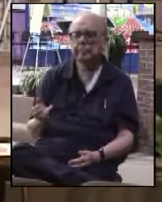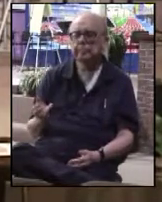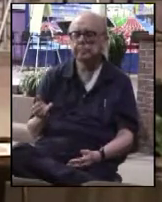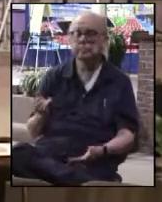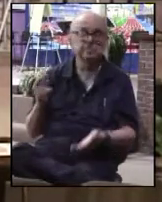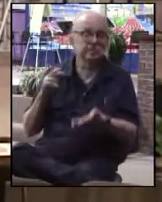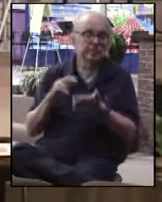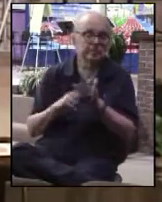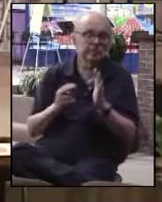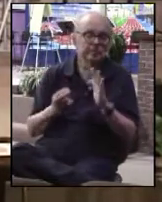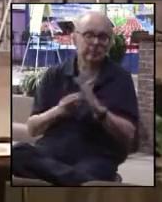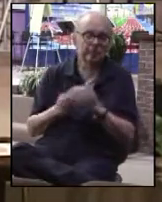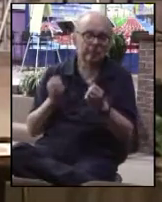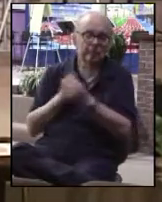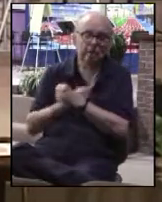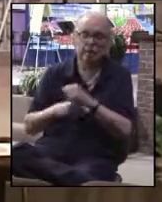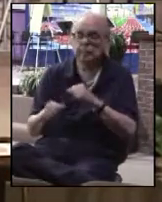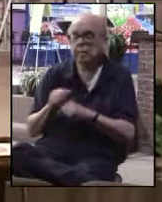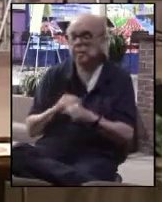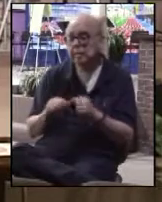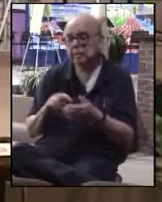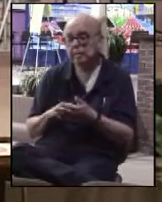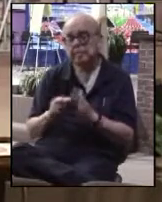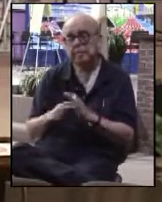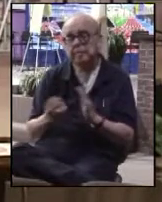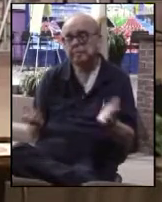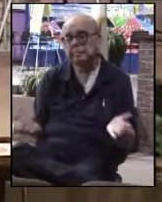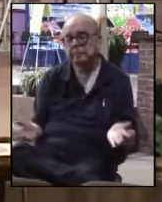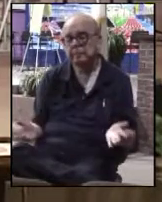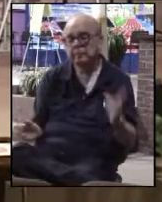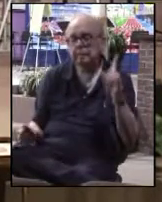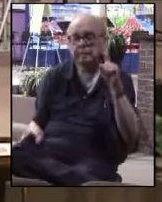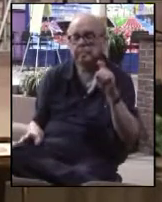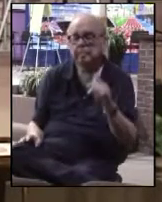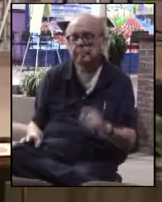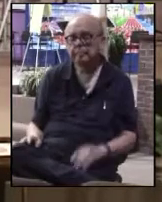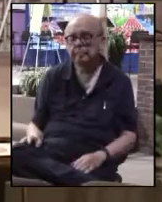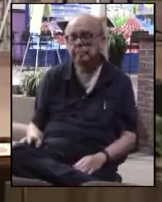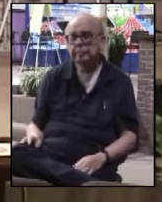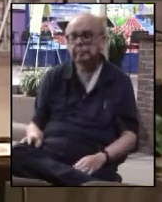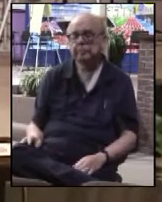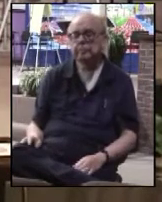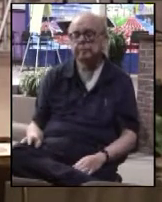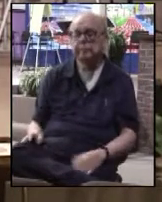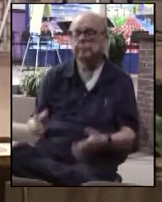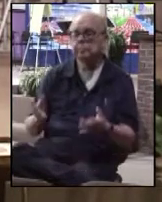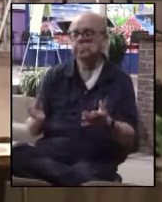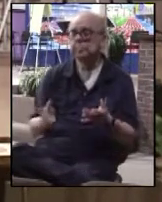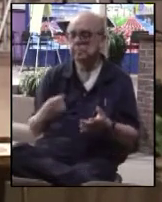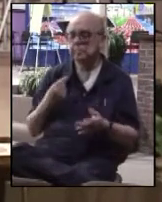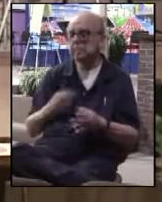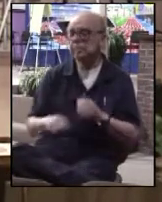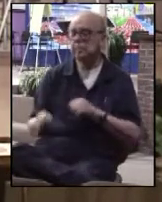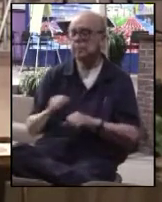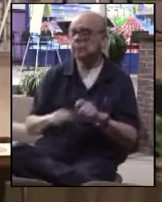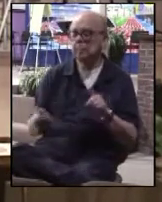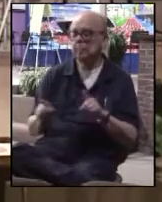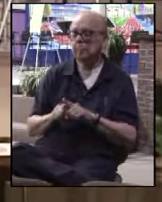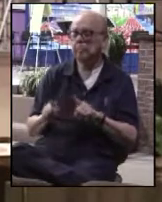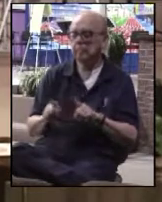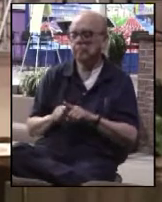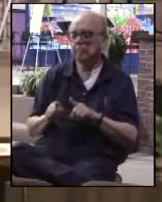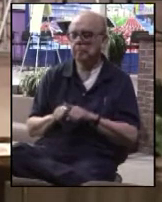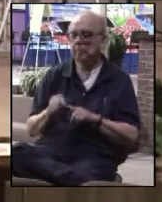it mean to love one another does he want us to love one another like we love the